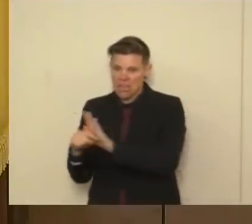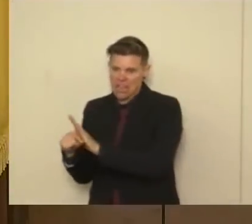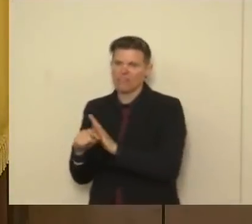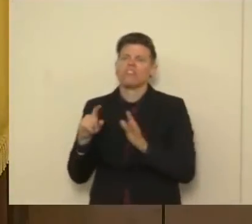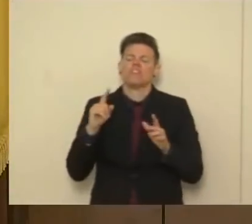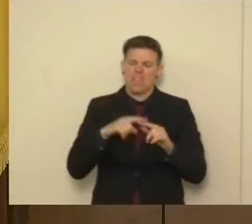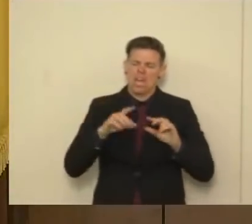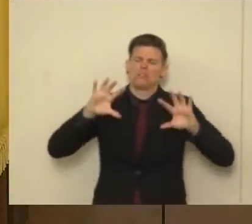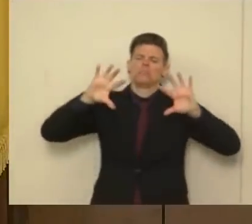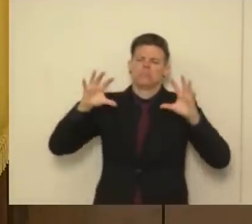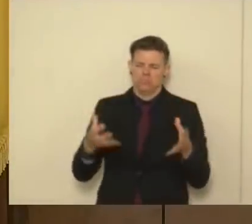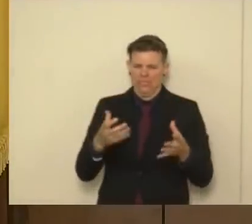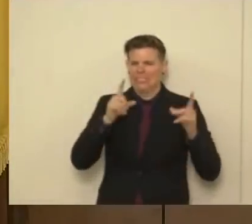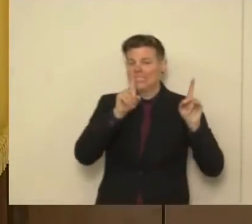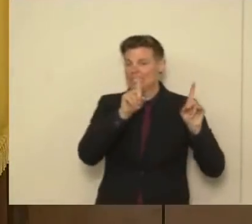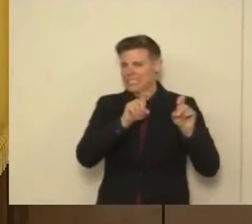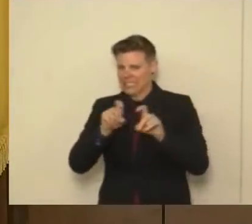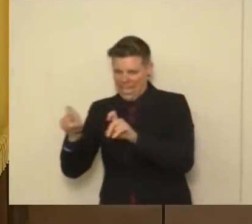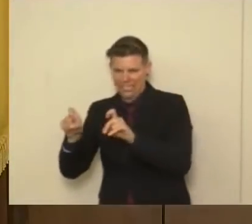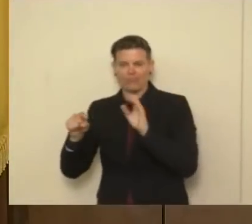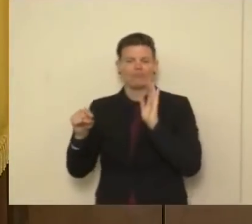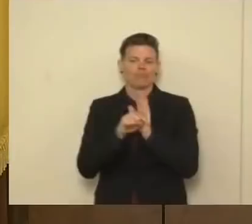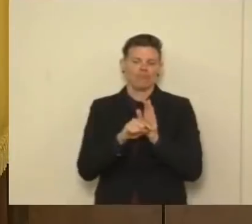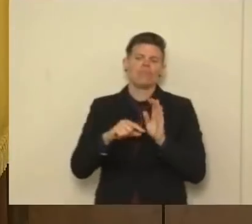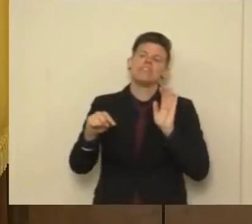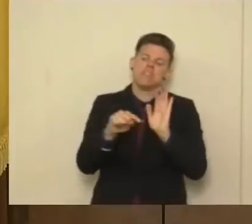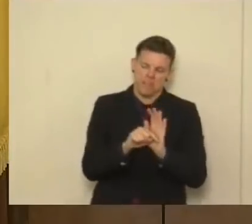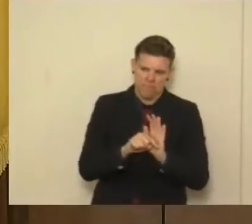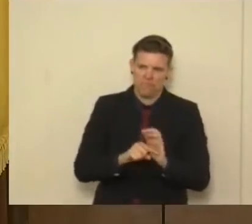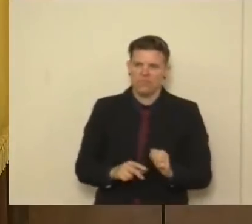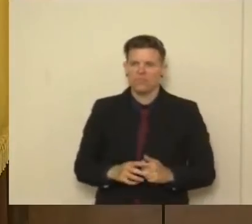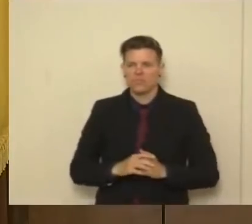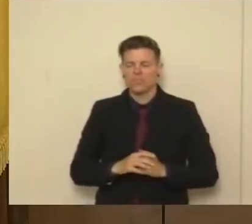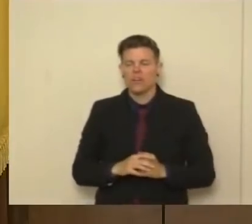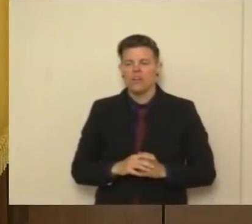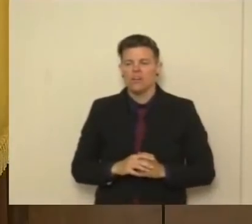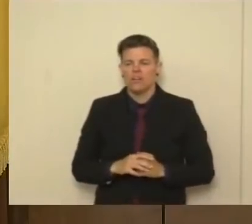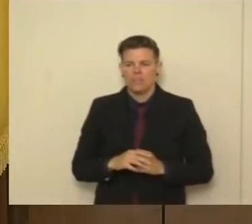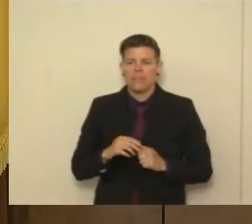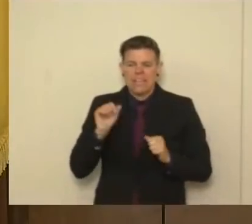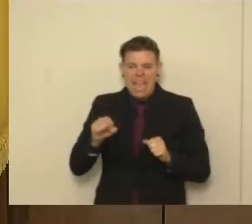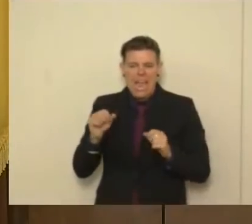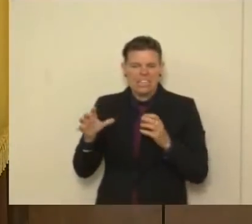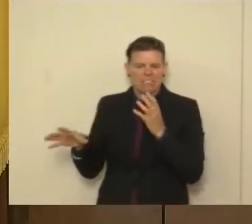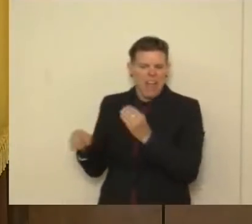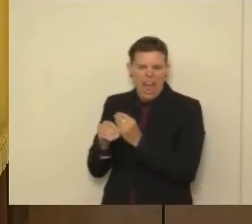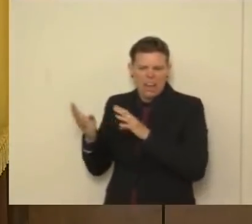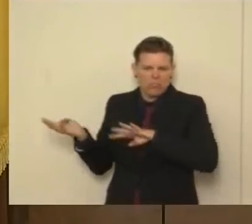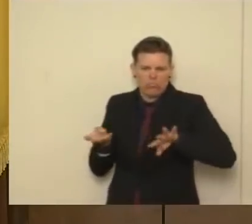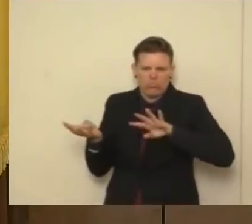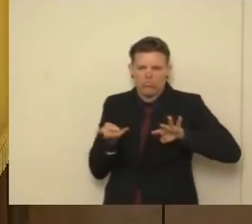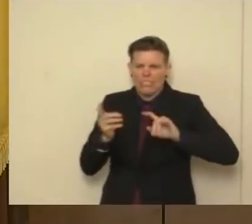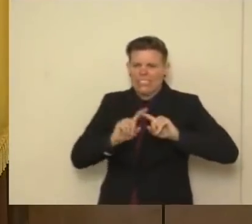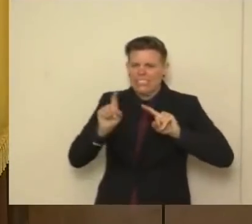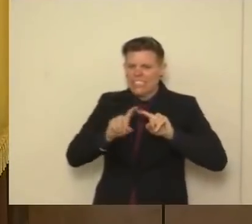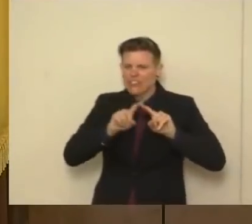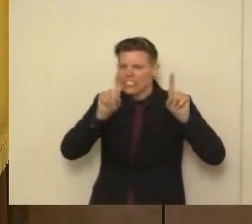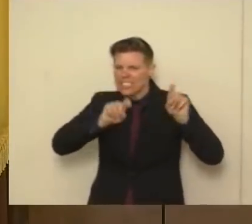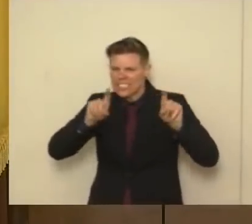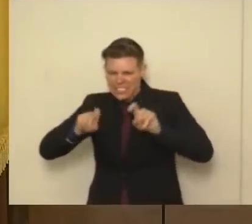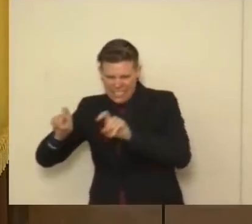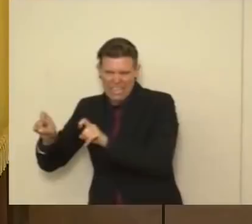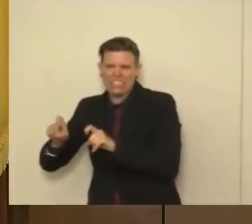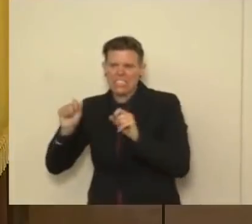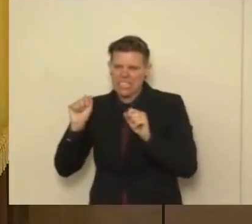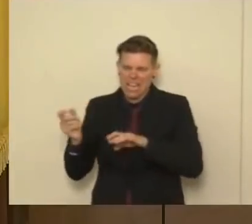testing that's all negative. And that way you could run many more tests because it's one reagent. Same number of swabs,